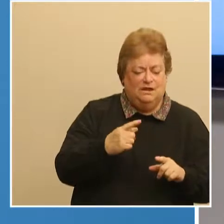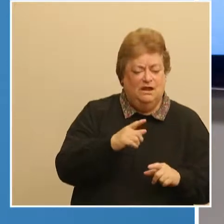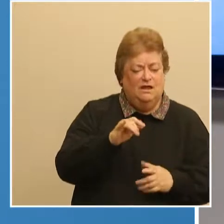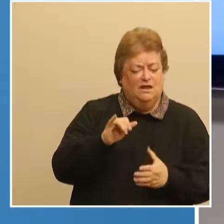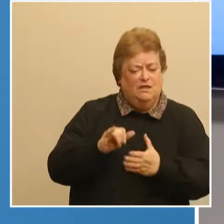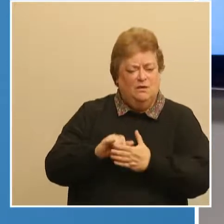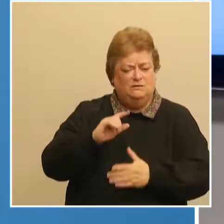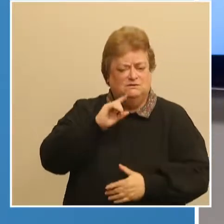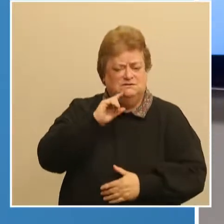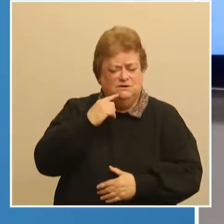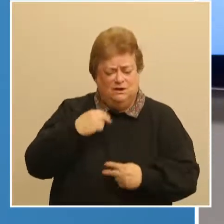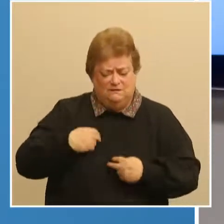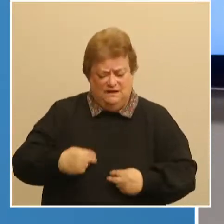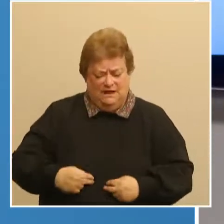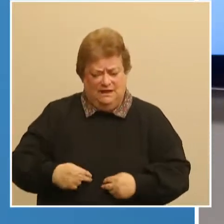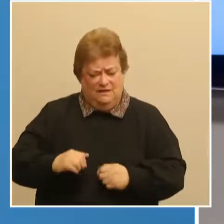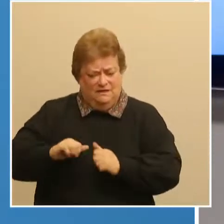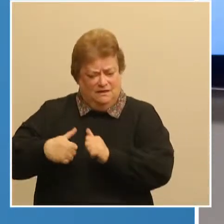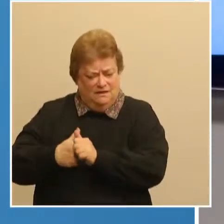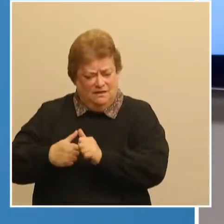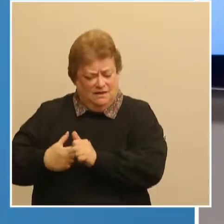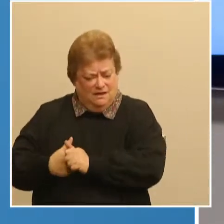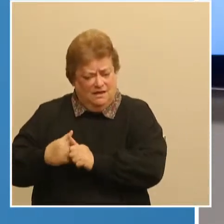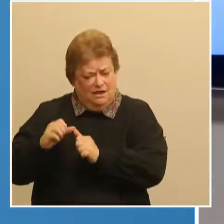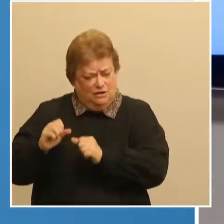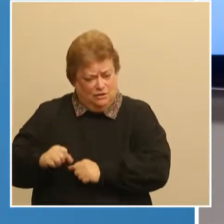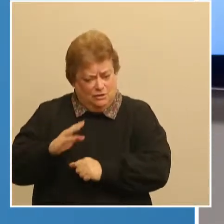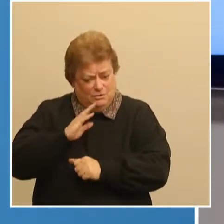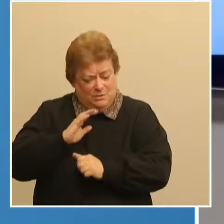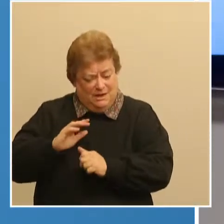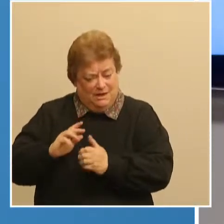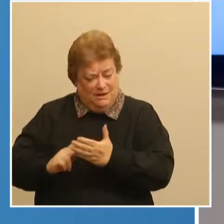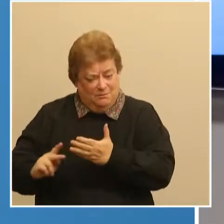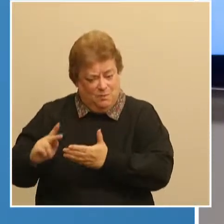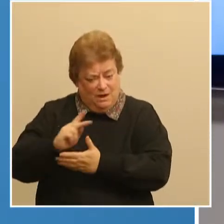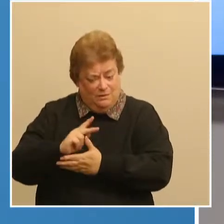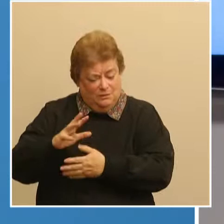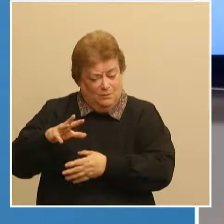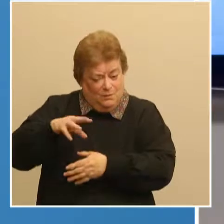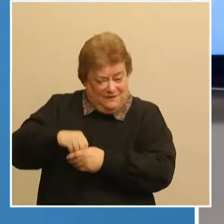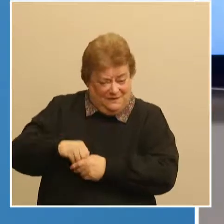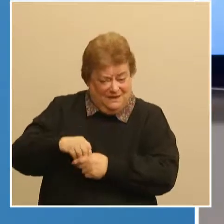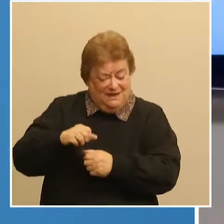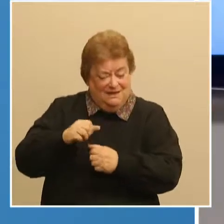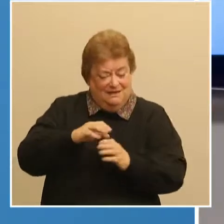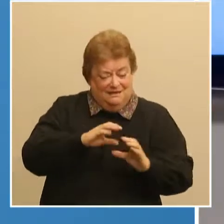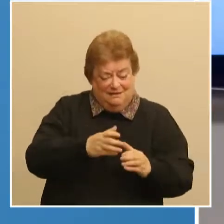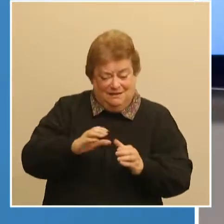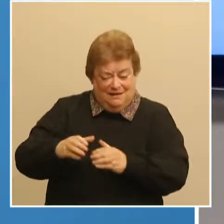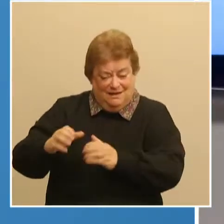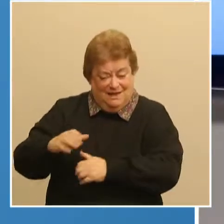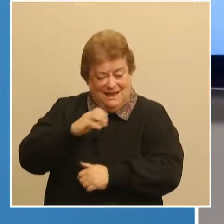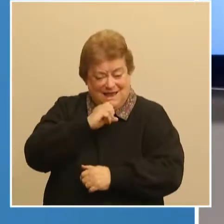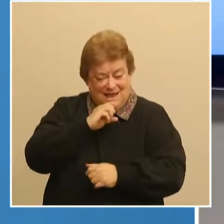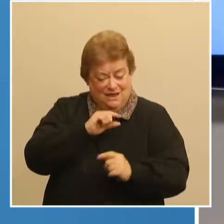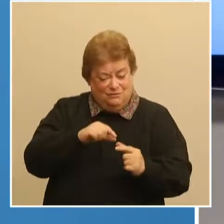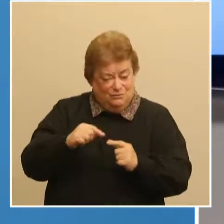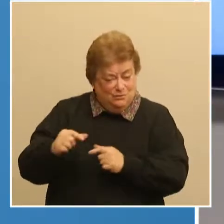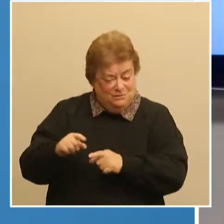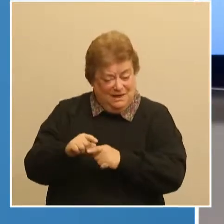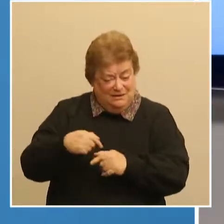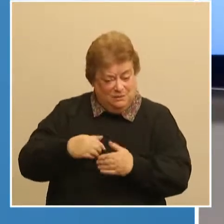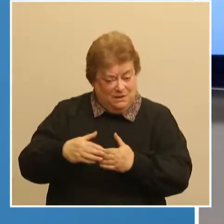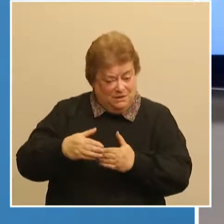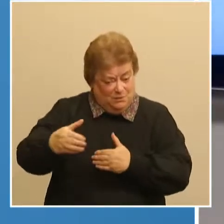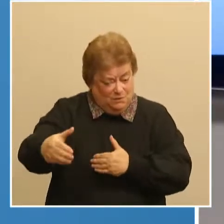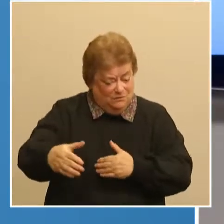issues would be prioritized within the specific age groups as we move forward? I think that